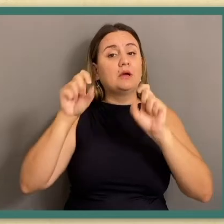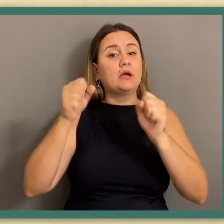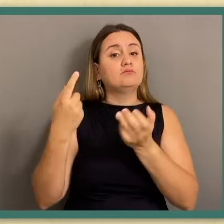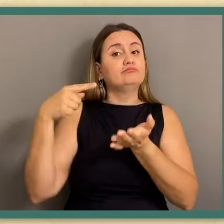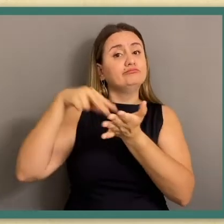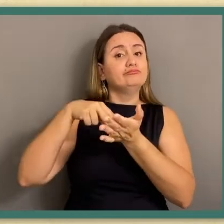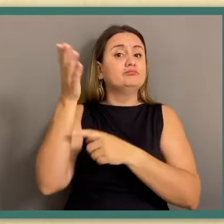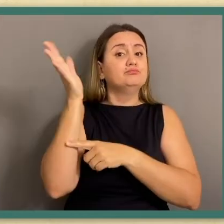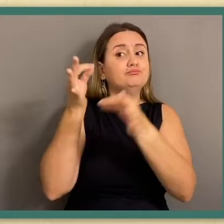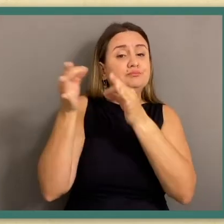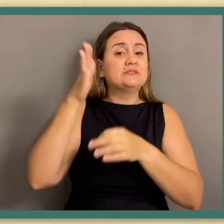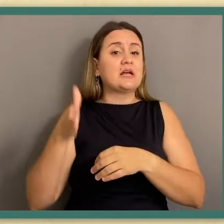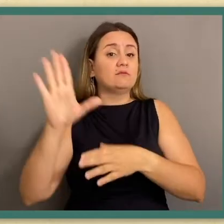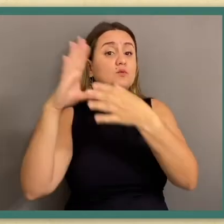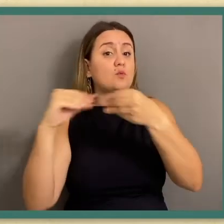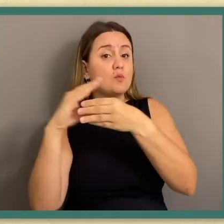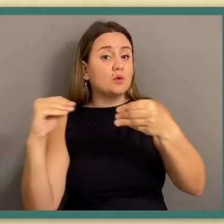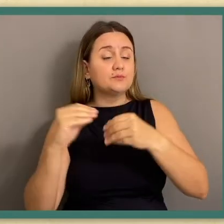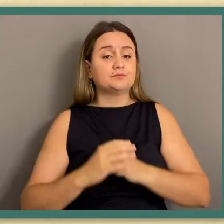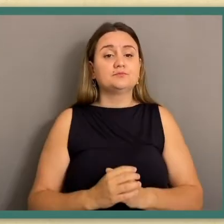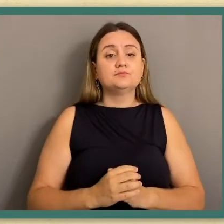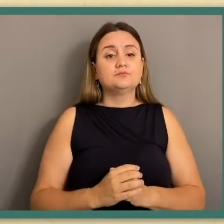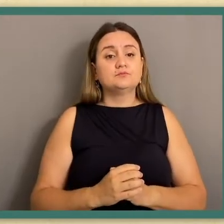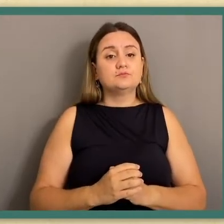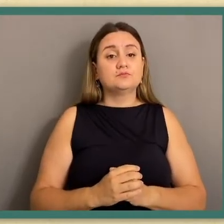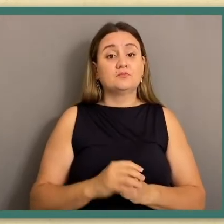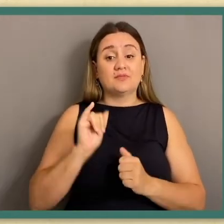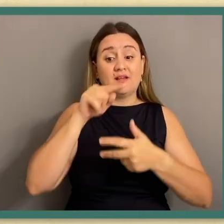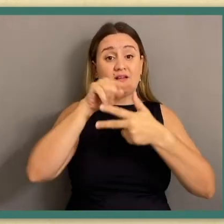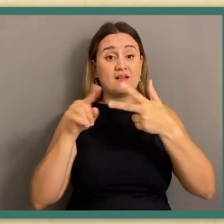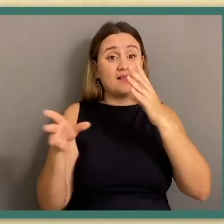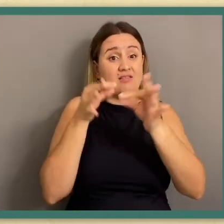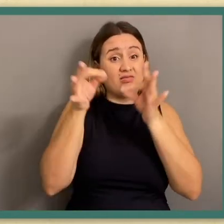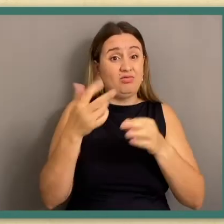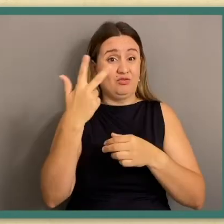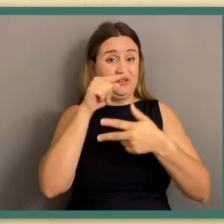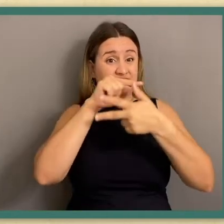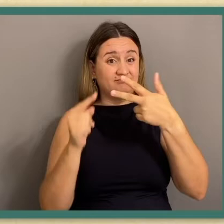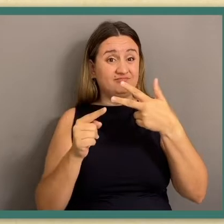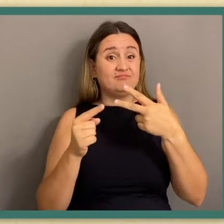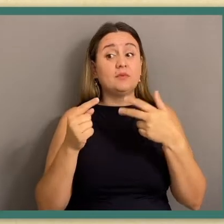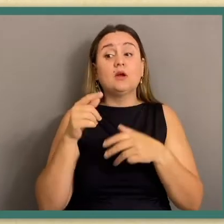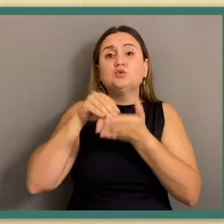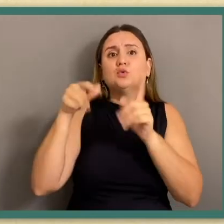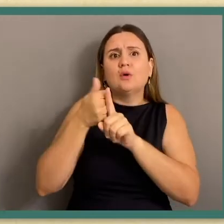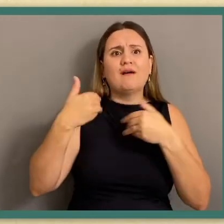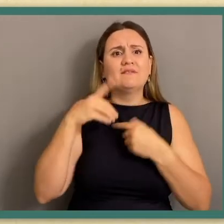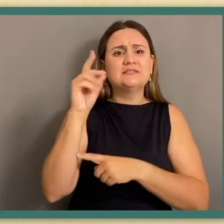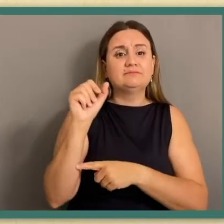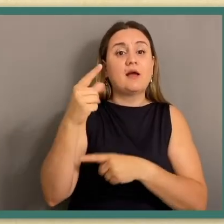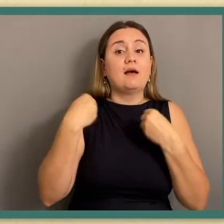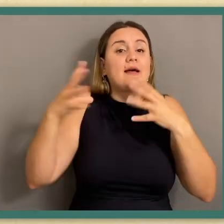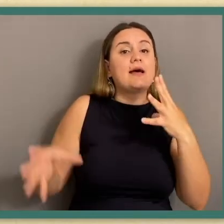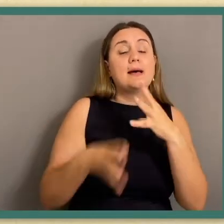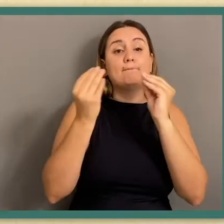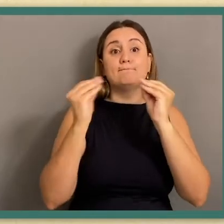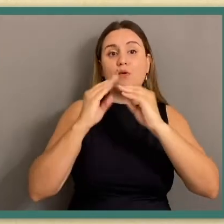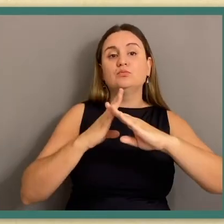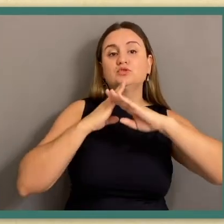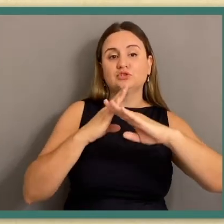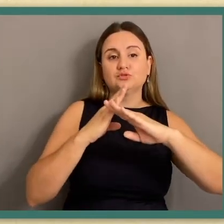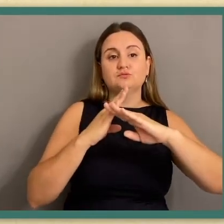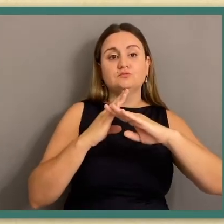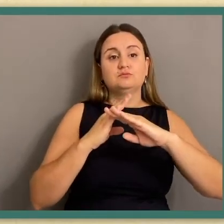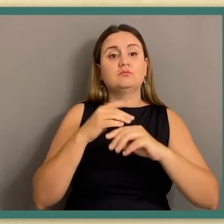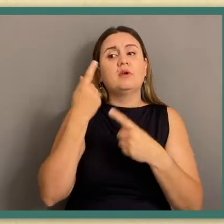An opportunity to present their side of the story. In addition to those 3 things, students with disabilities have additional protections